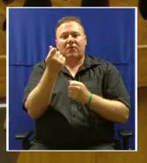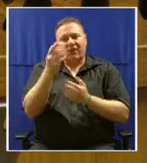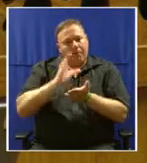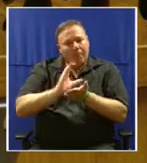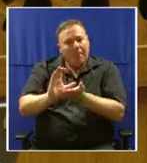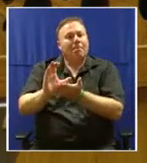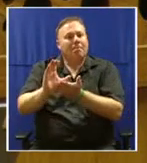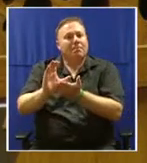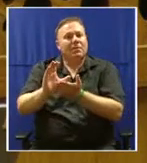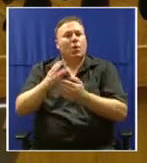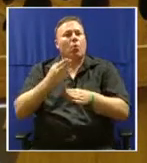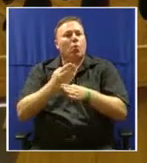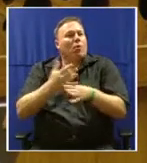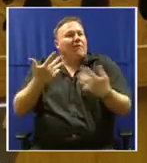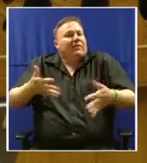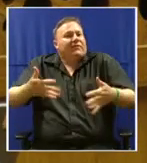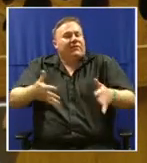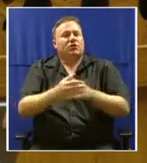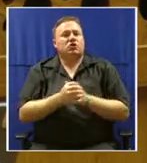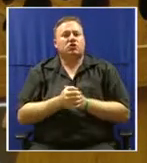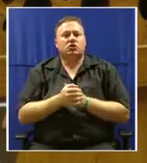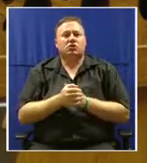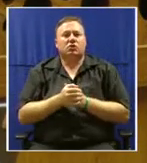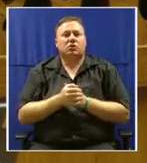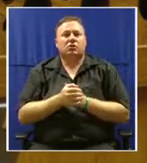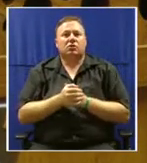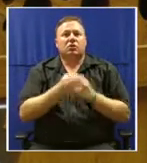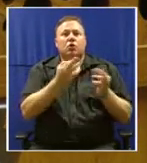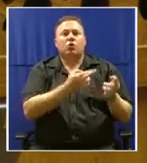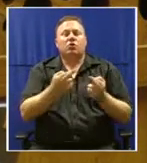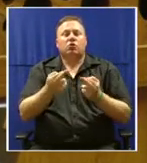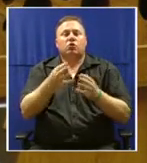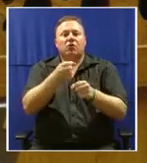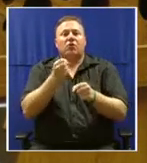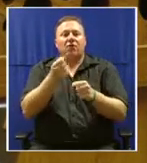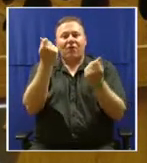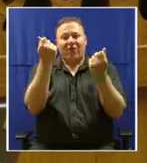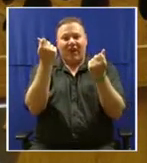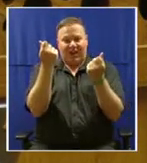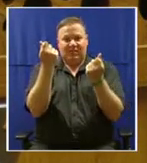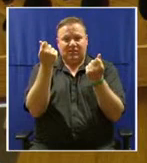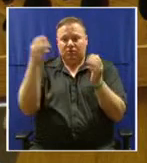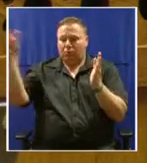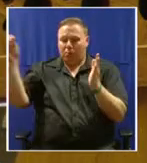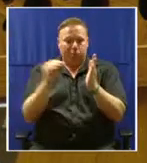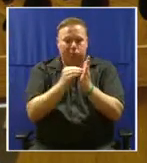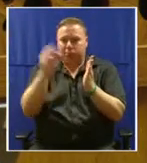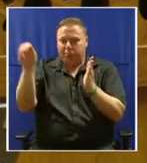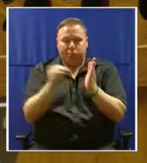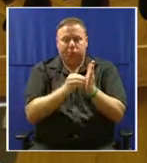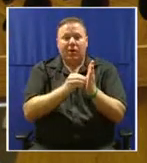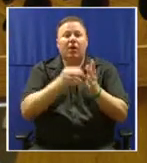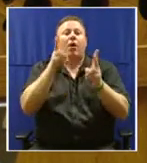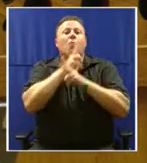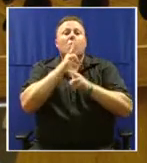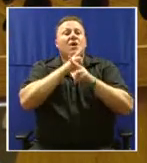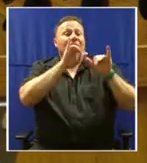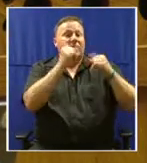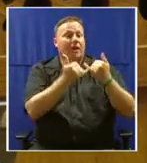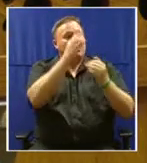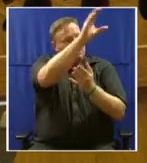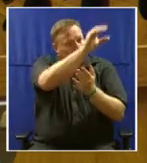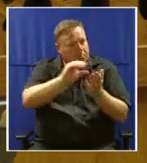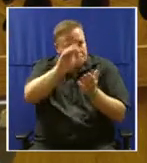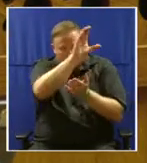This fund will blend resources from the fiscus and financing from the private sector and